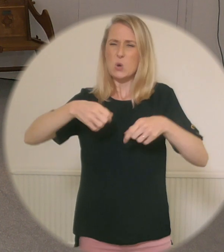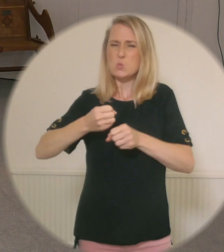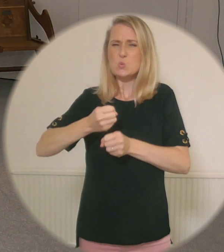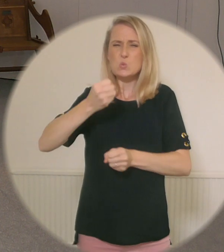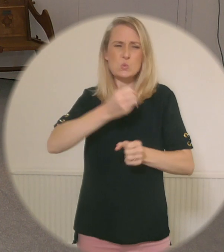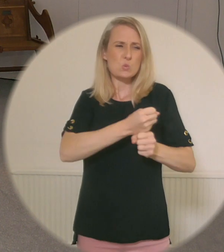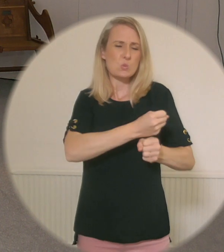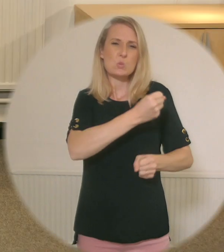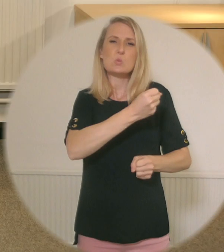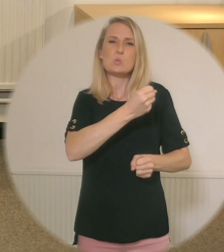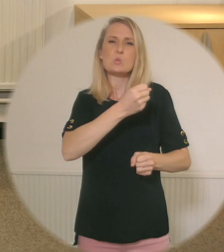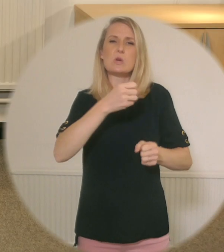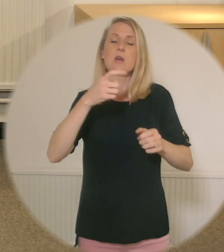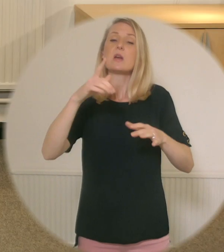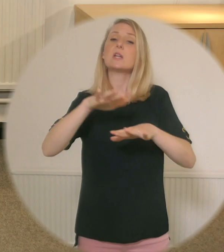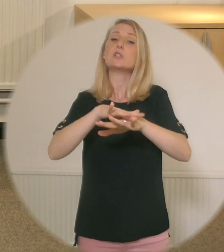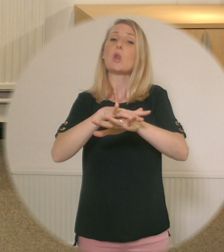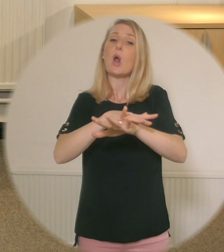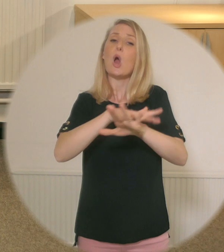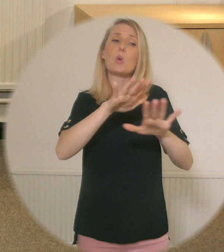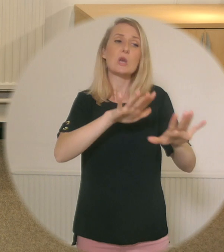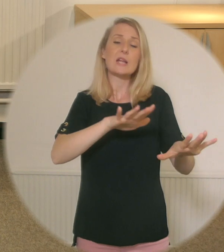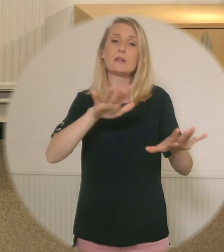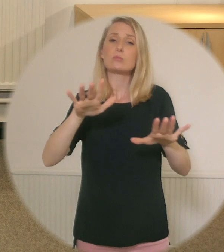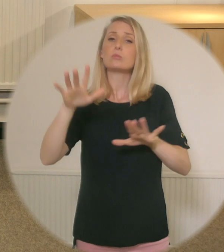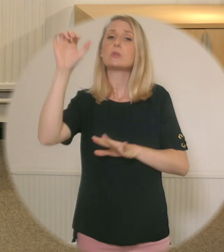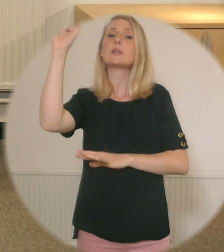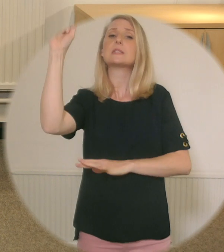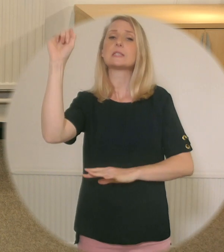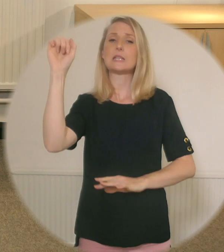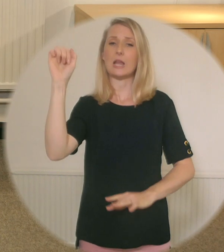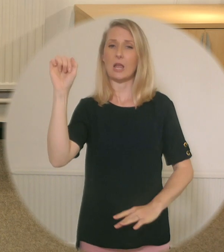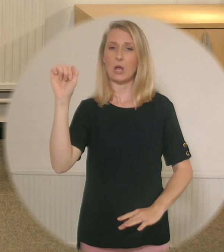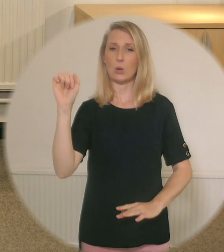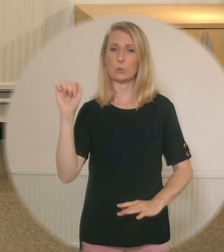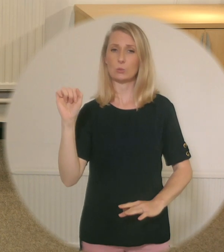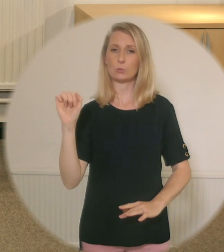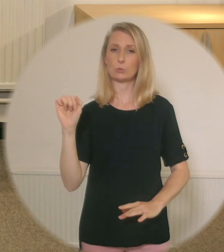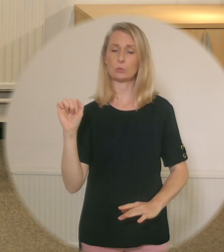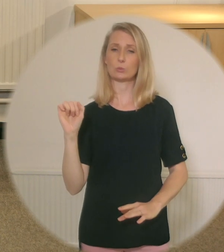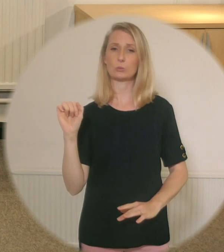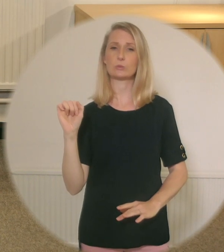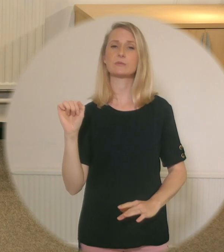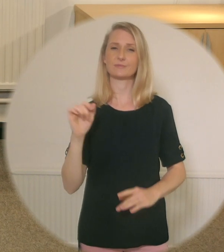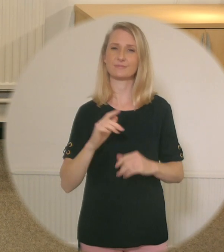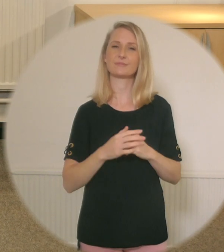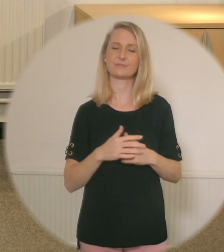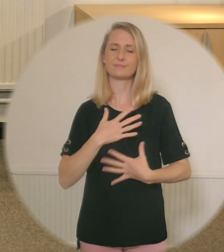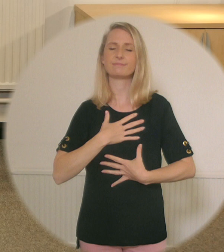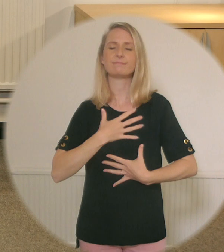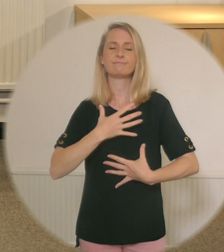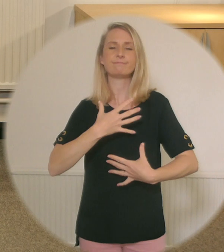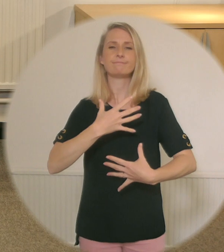And then gently and slowly bring your heels down to the floor. Take a breath